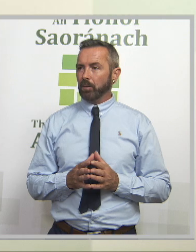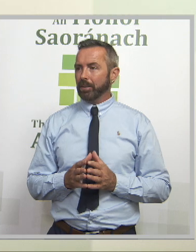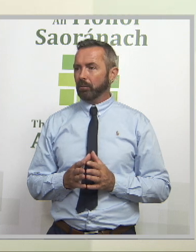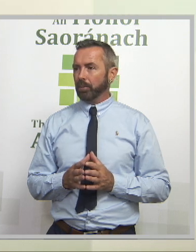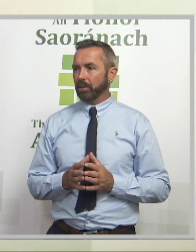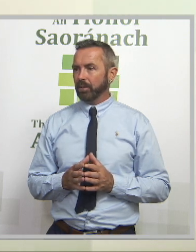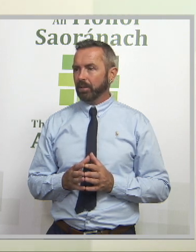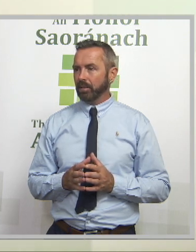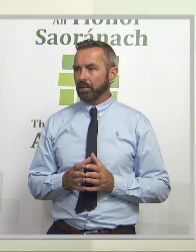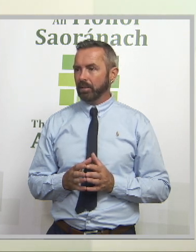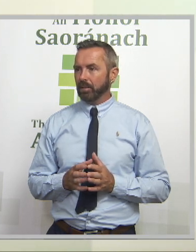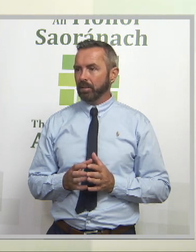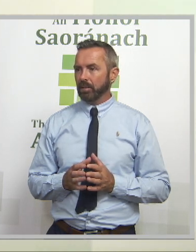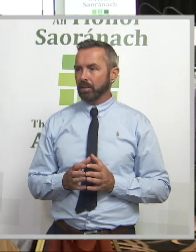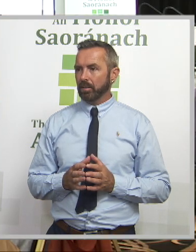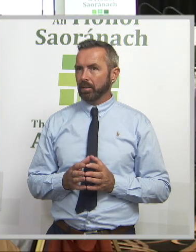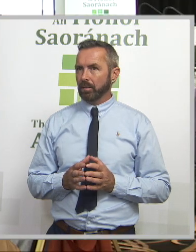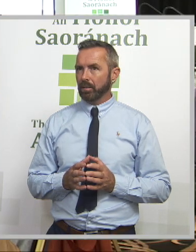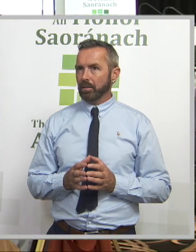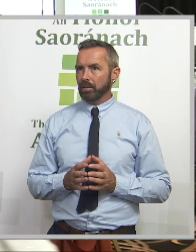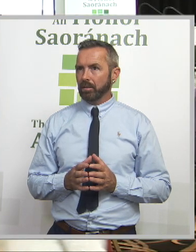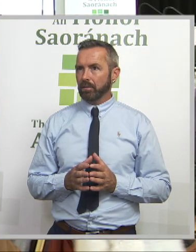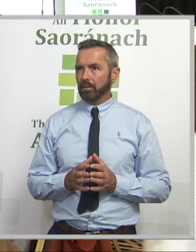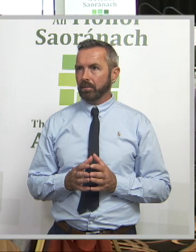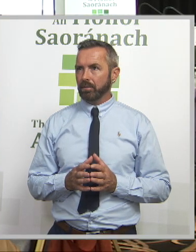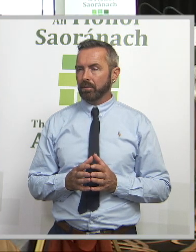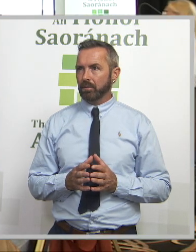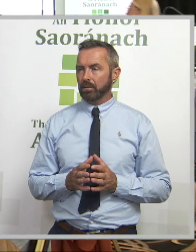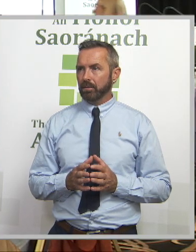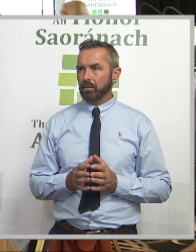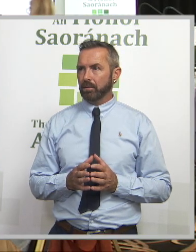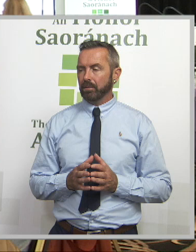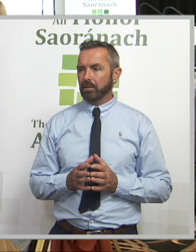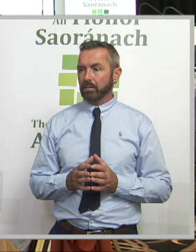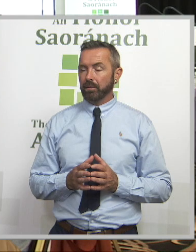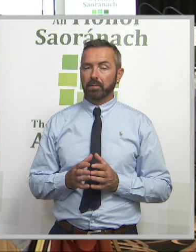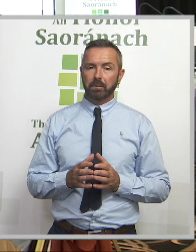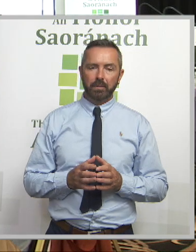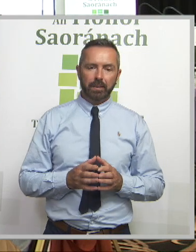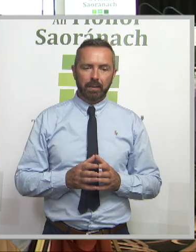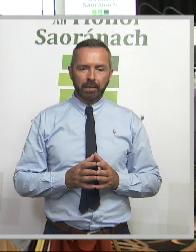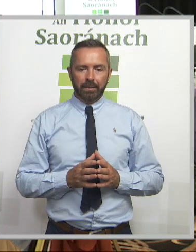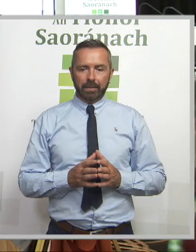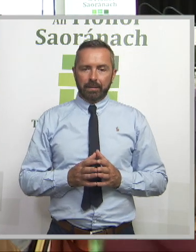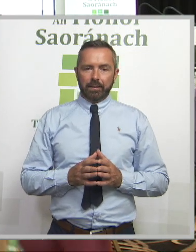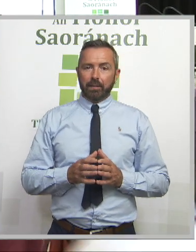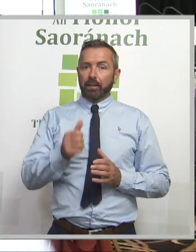today. So table 3 here. We'll wait till we get a microphone to you, Brendan.